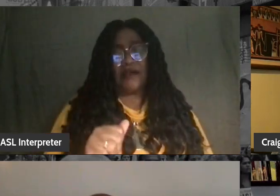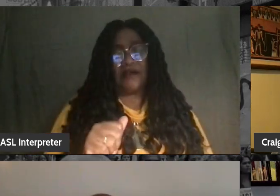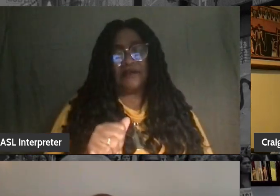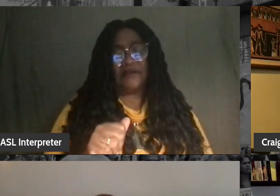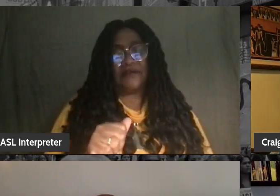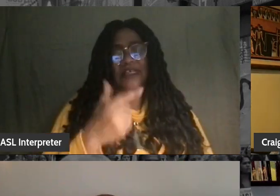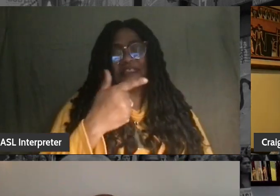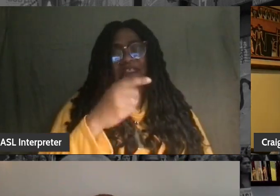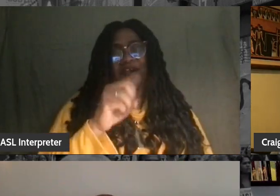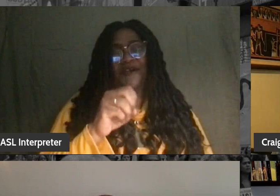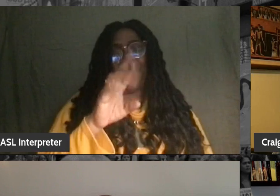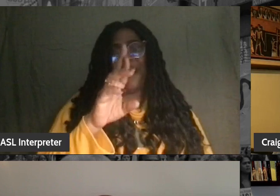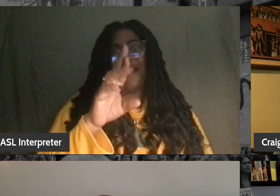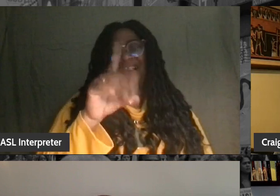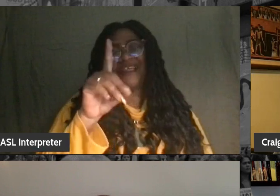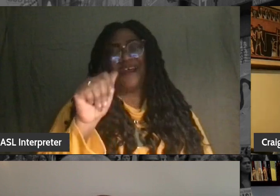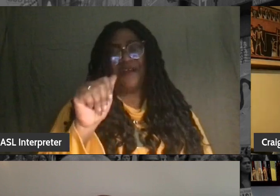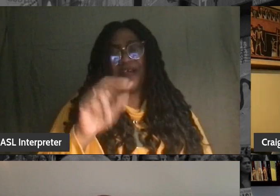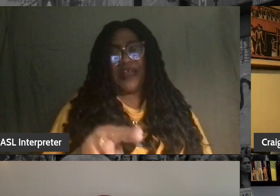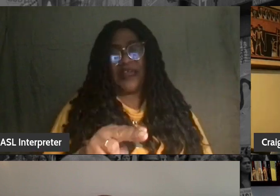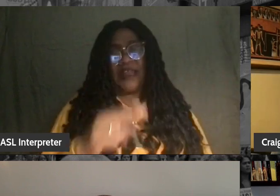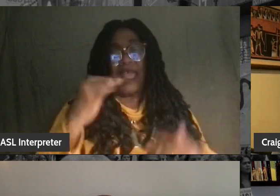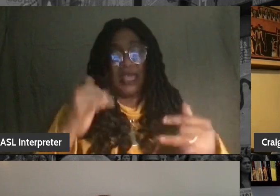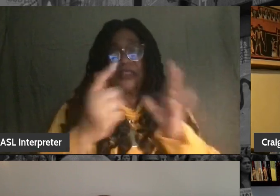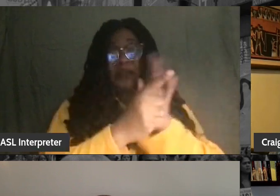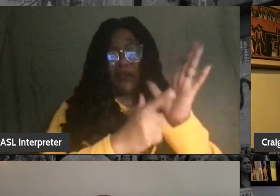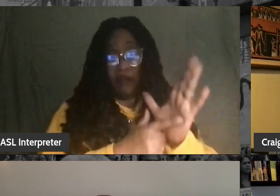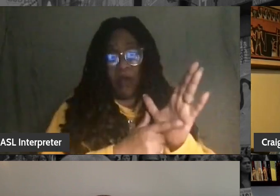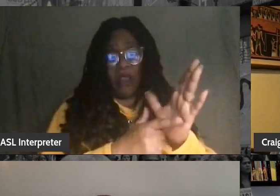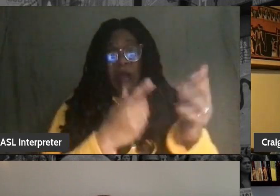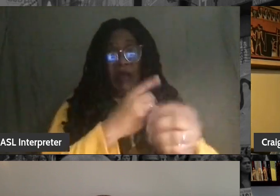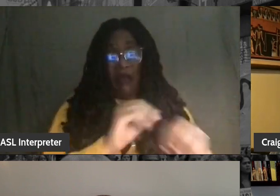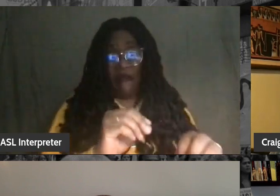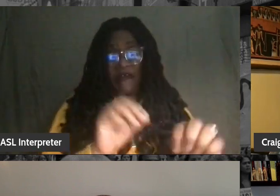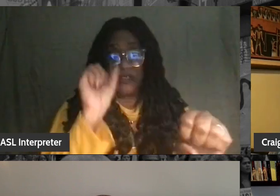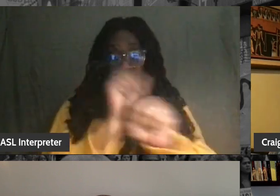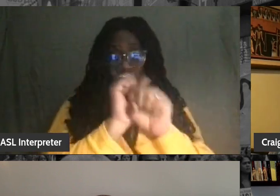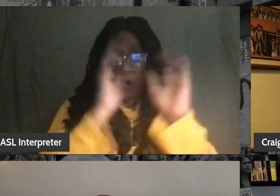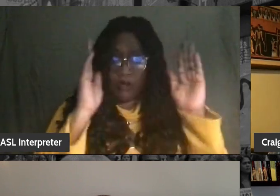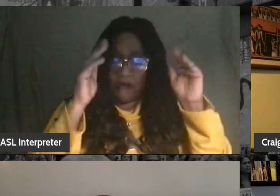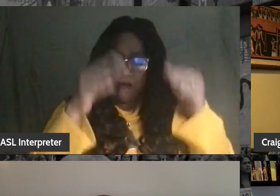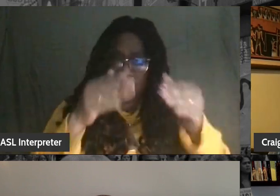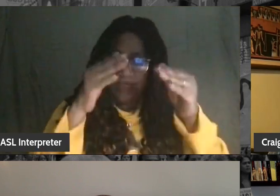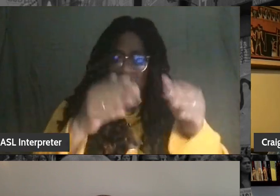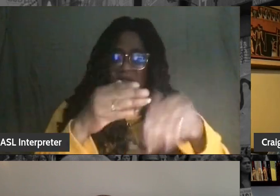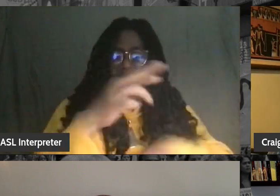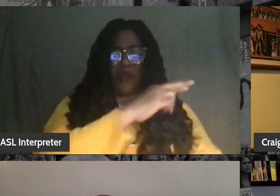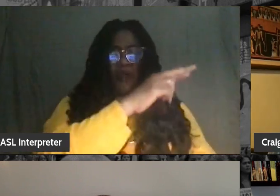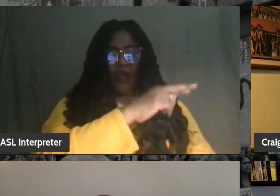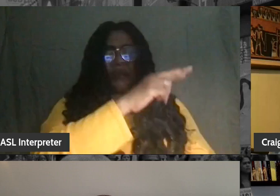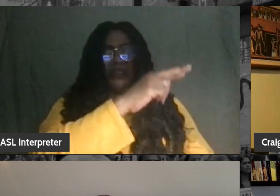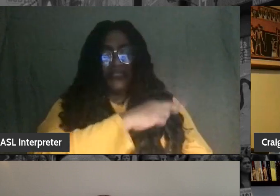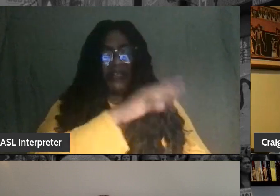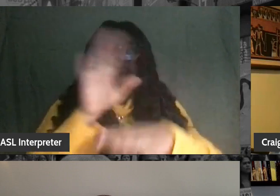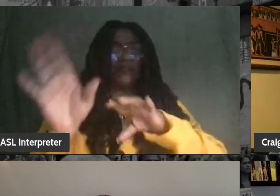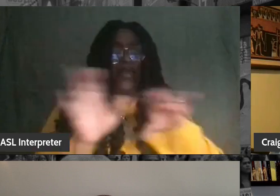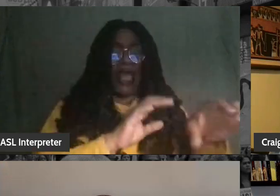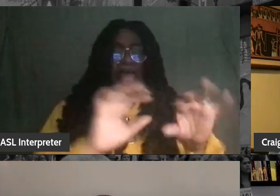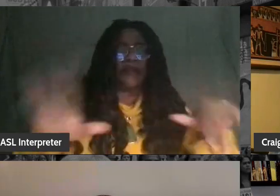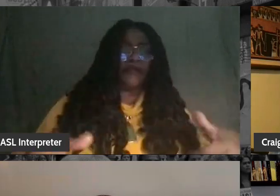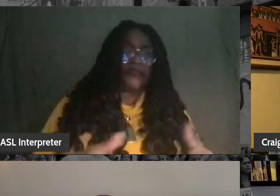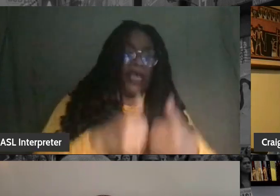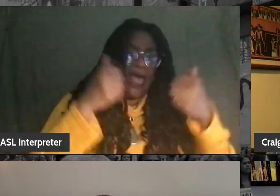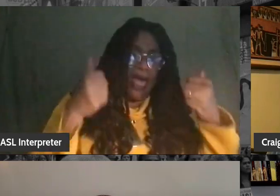Finkelstein, and Lezcano. Gordon's practice focuses primarily on the representation of actors, comedians, athletes, writers,